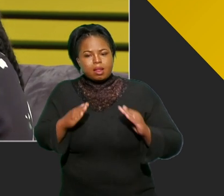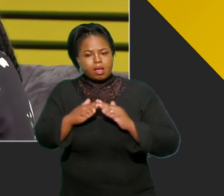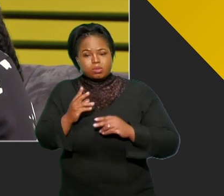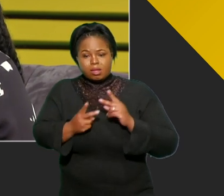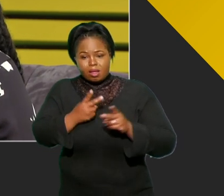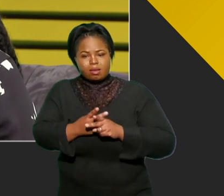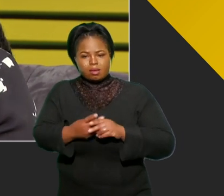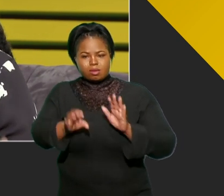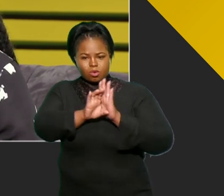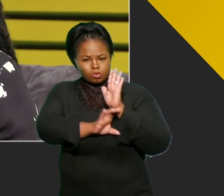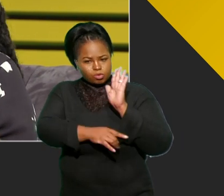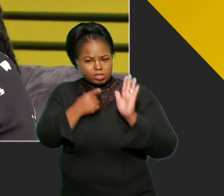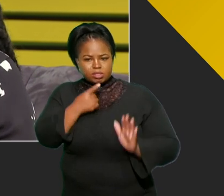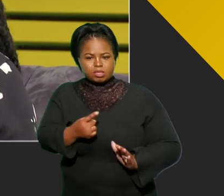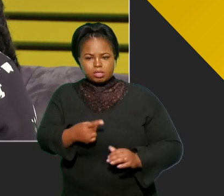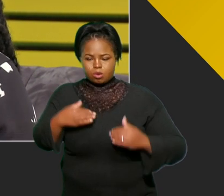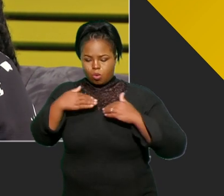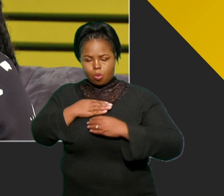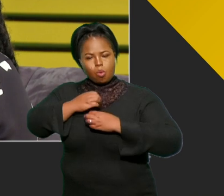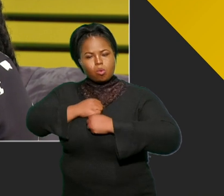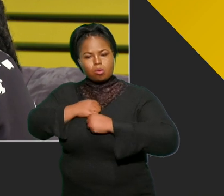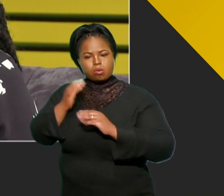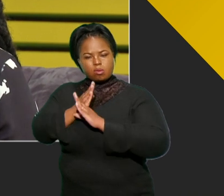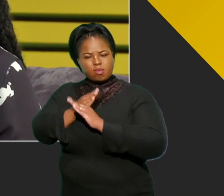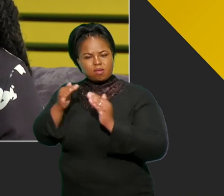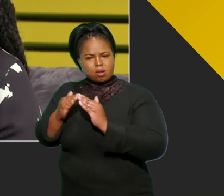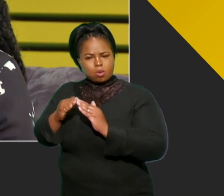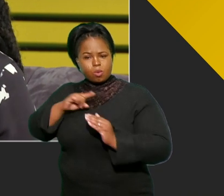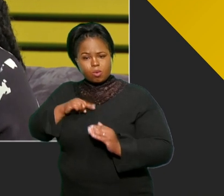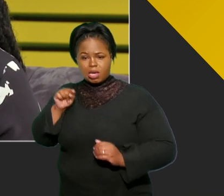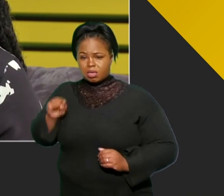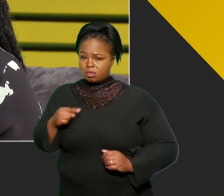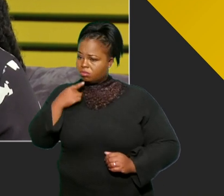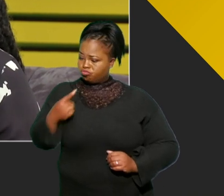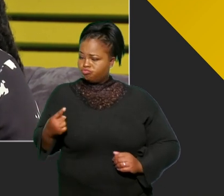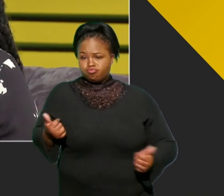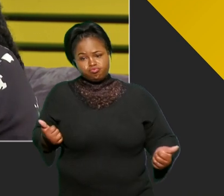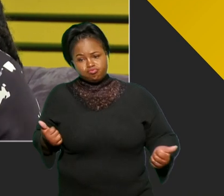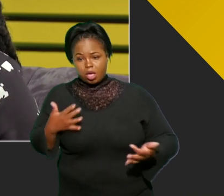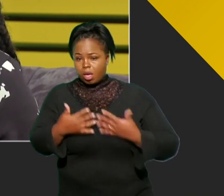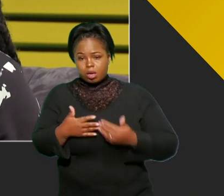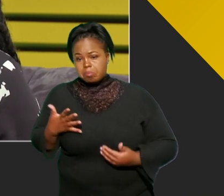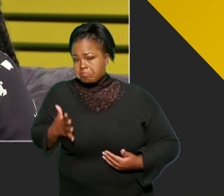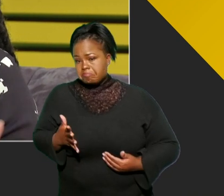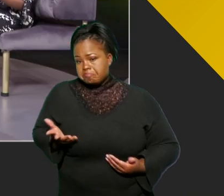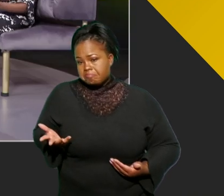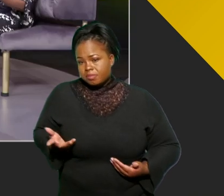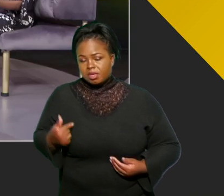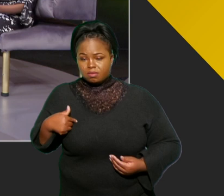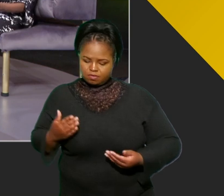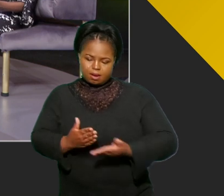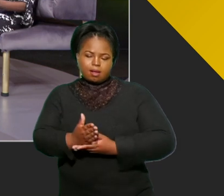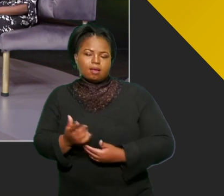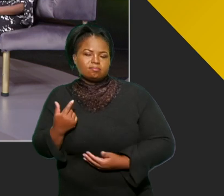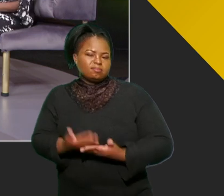enshrined in our constitution the right to private property ownership. Mm. Well, Mustang can set whatever rent they want, and it's their right to